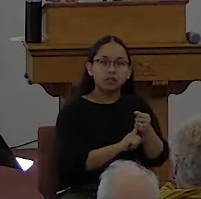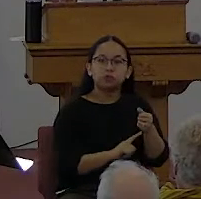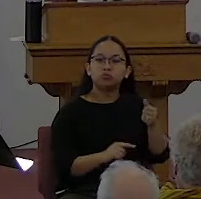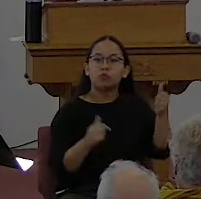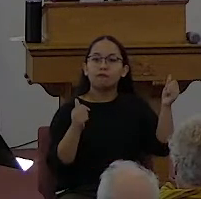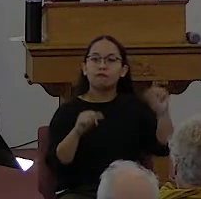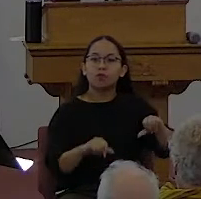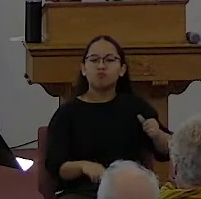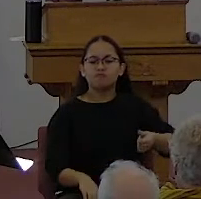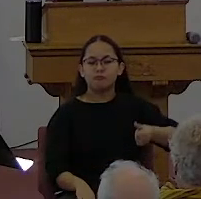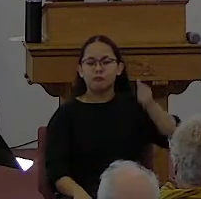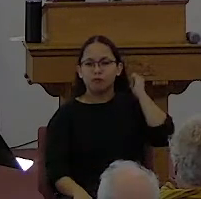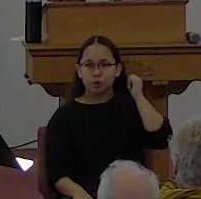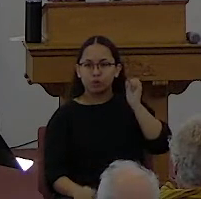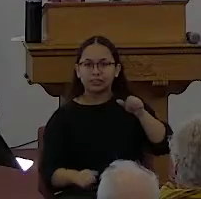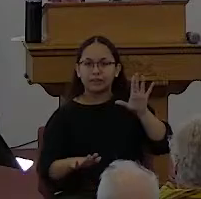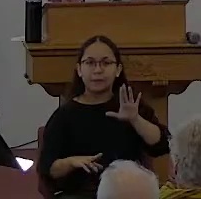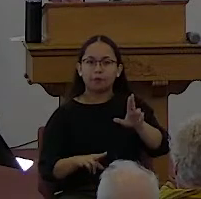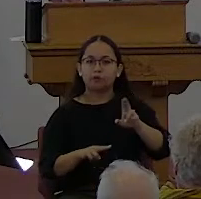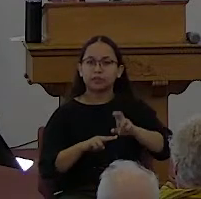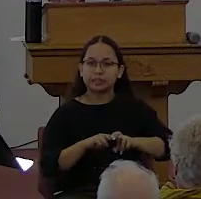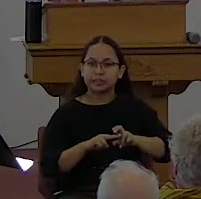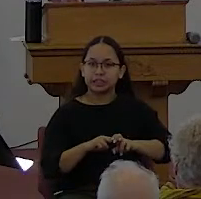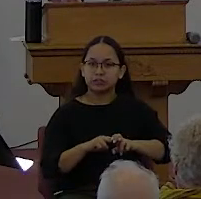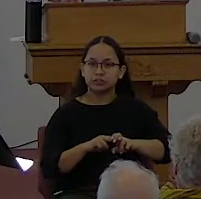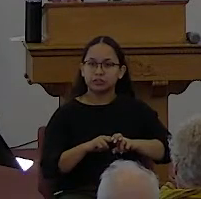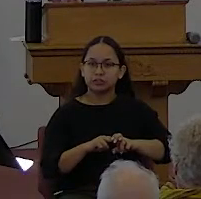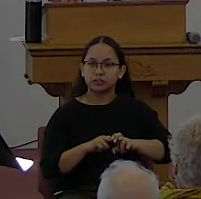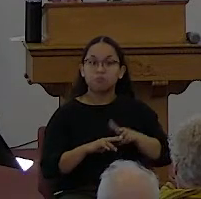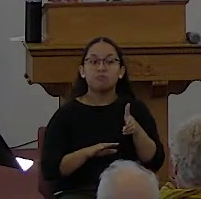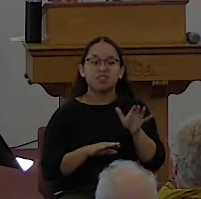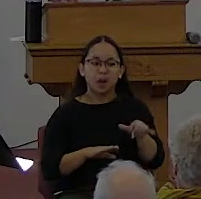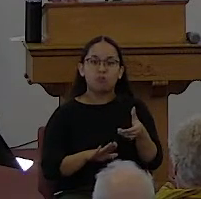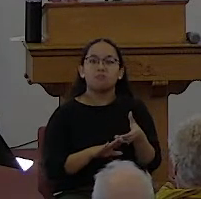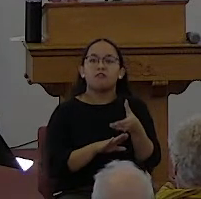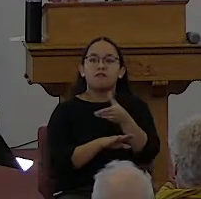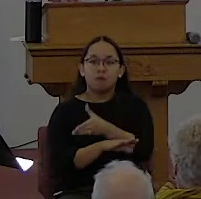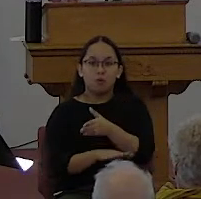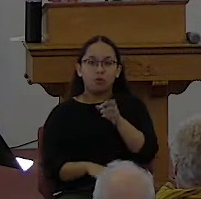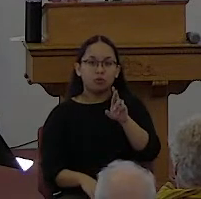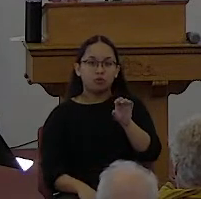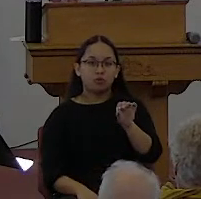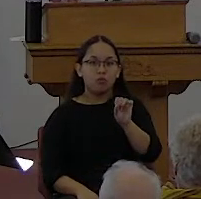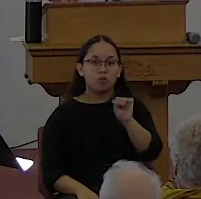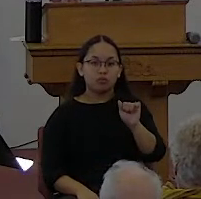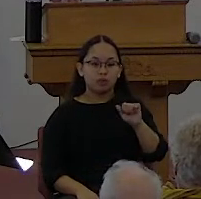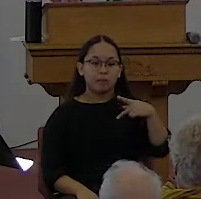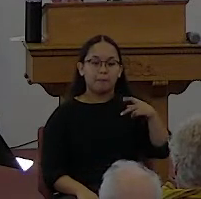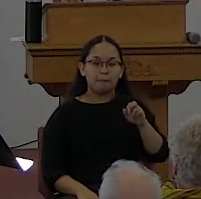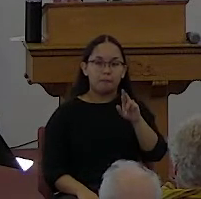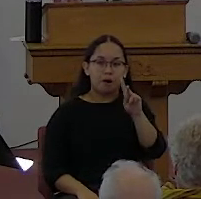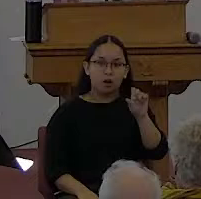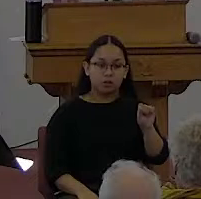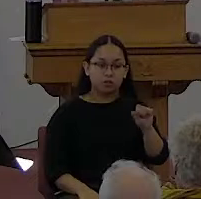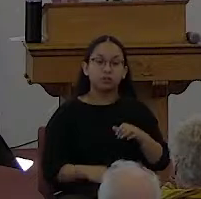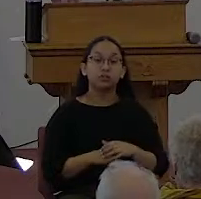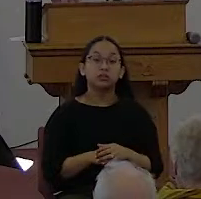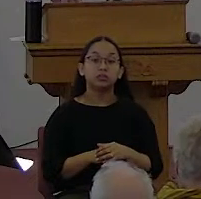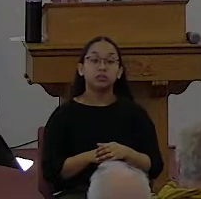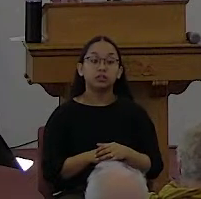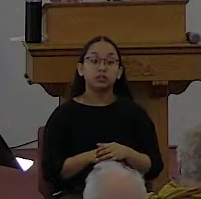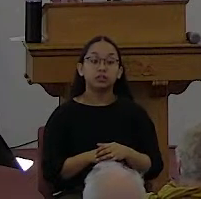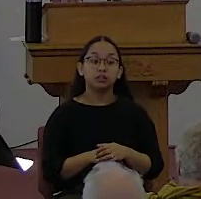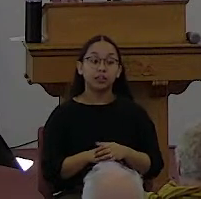to relinquish their seats in the months prior to Rosa Parks' protest. News of the